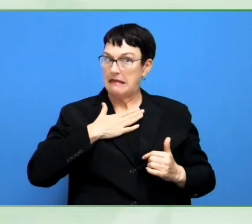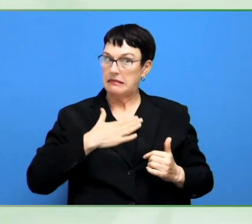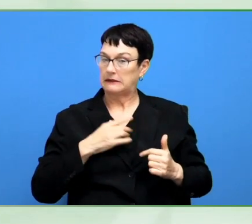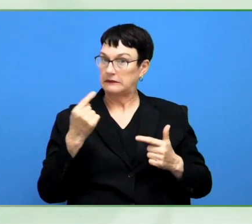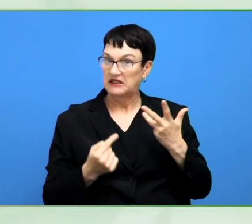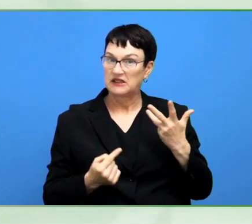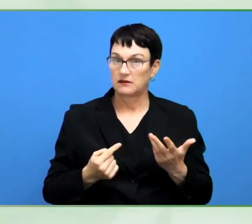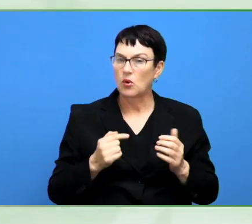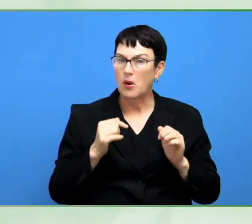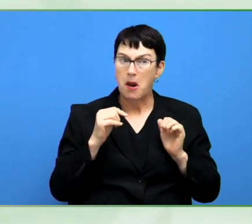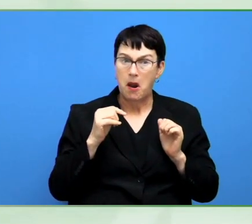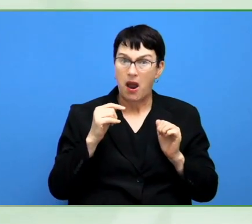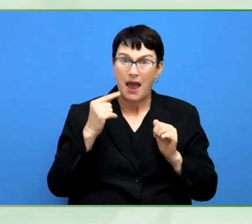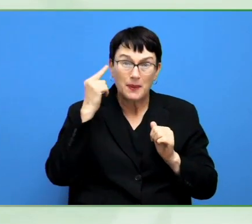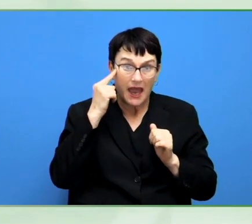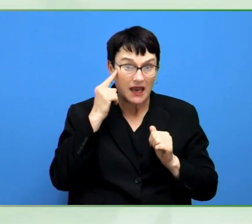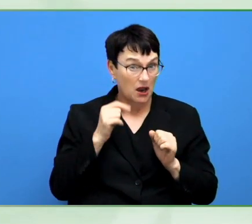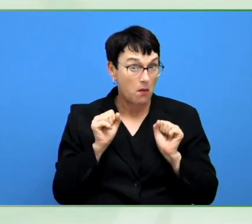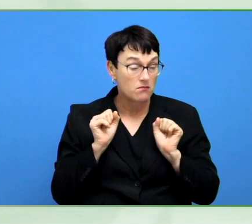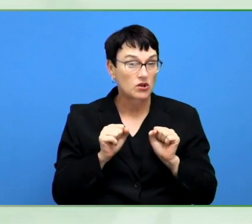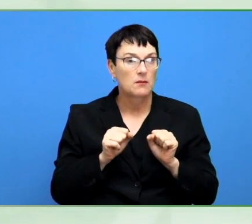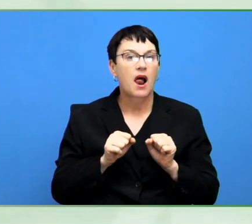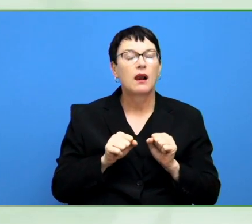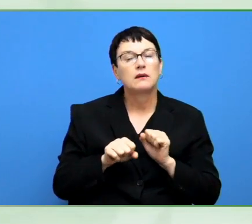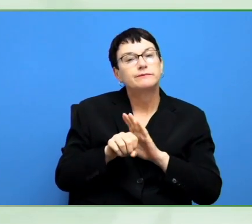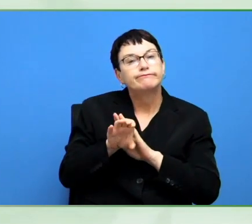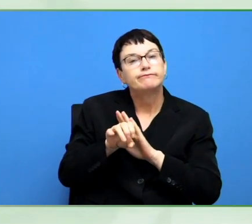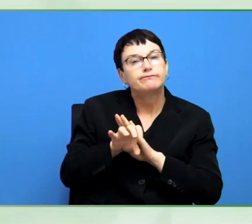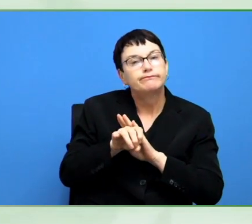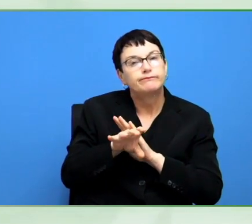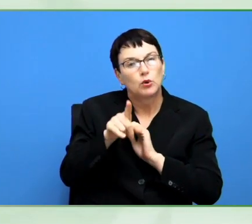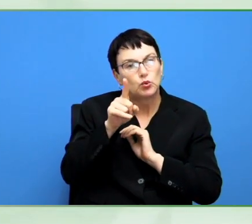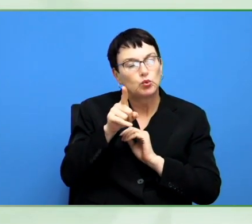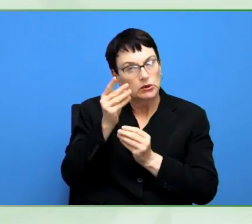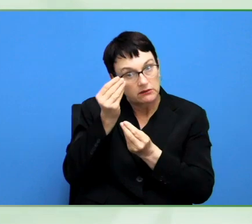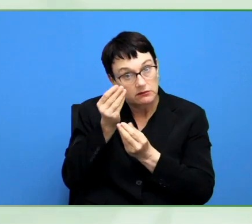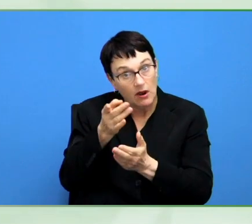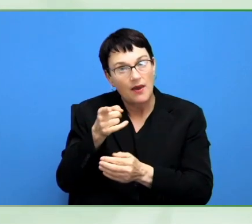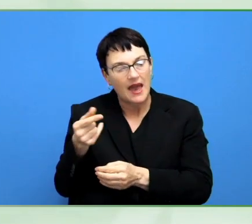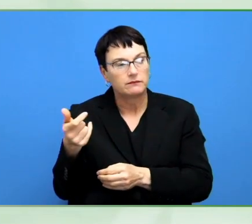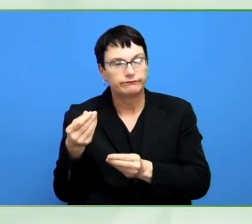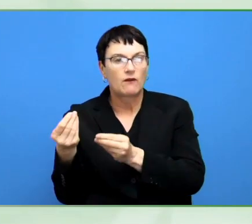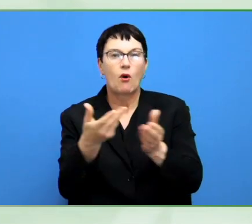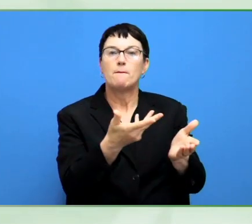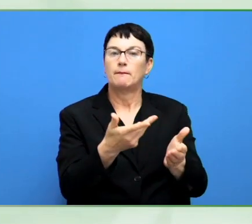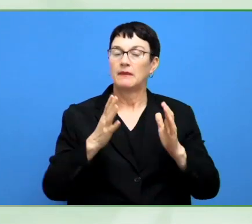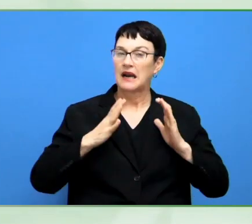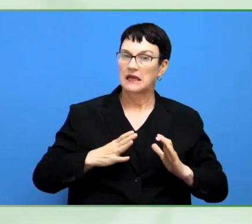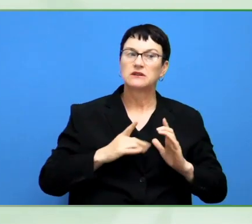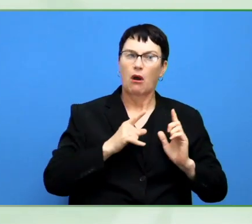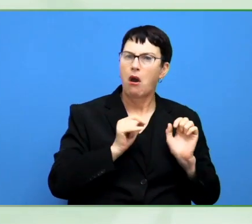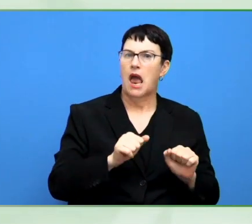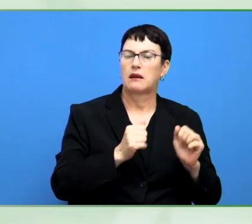beds or whatever. And then second, on the flip side, I suppose, like, it sounds like you have a lot of demand, but what work do you